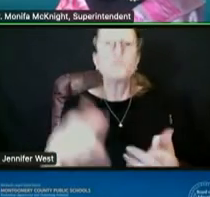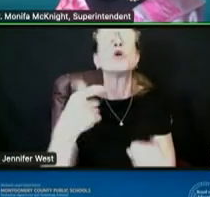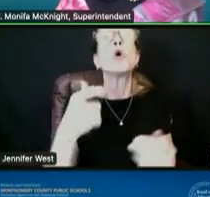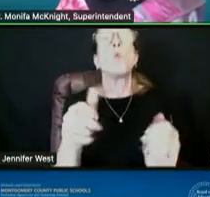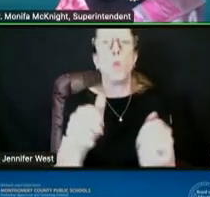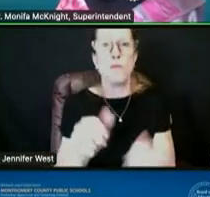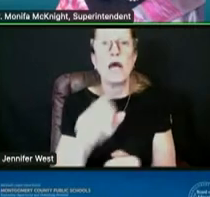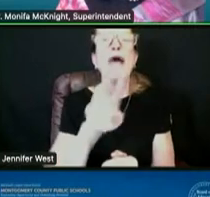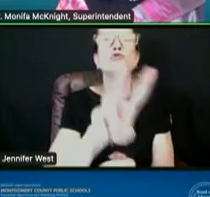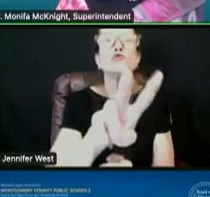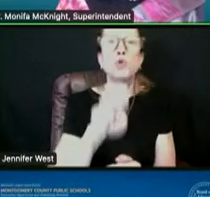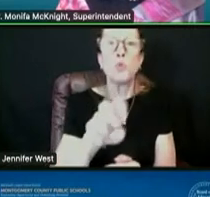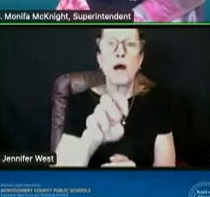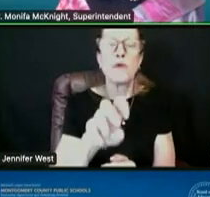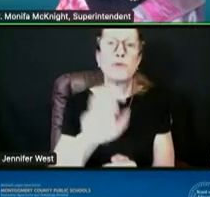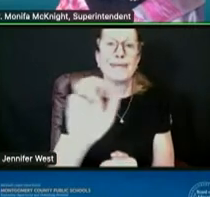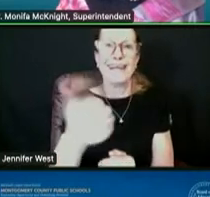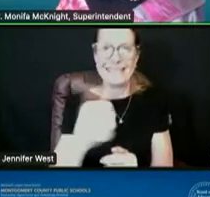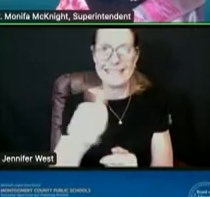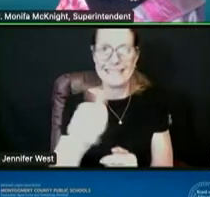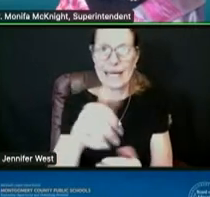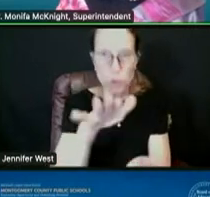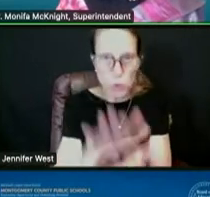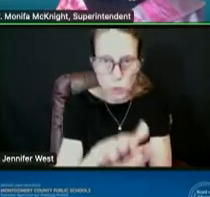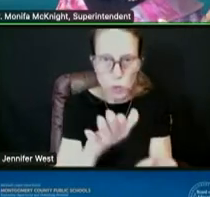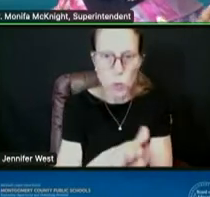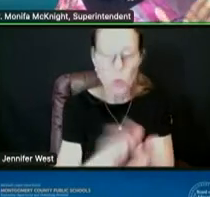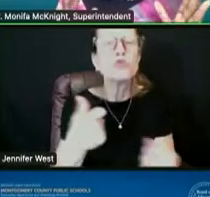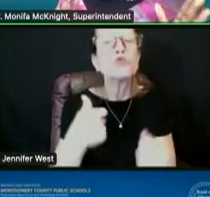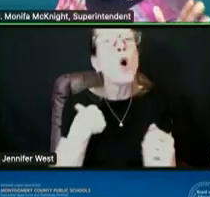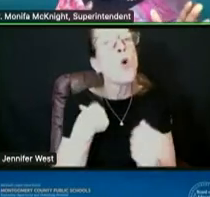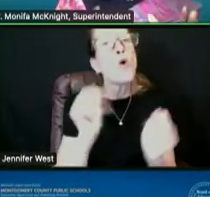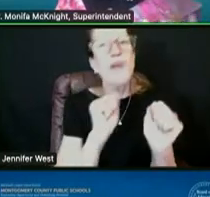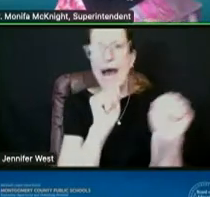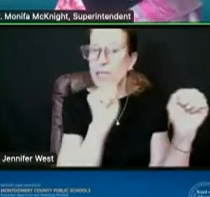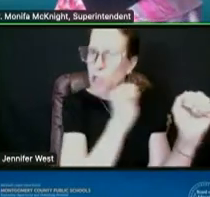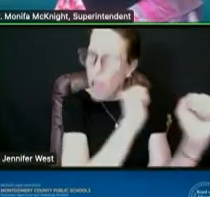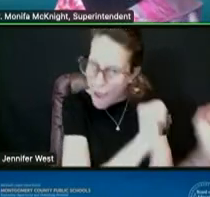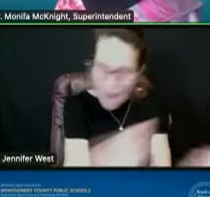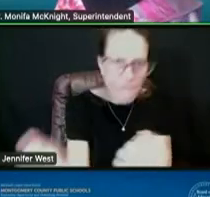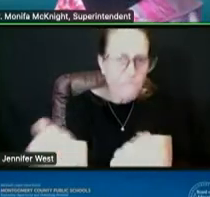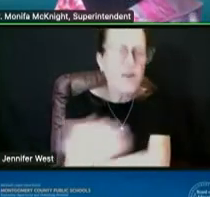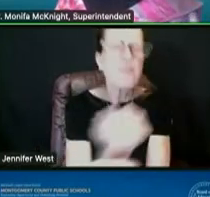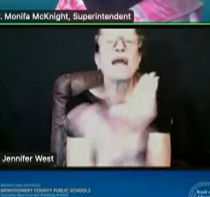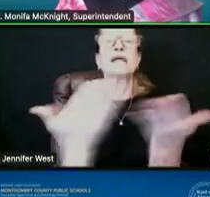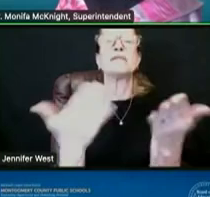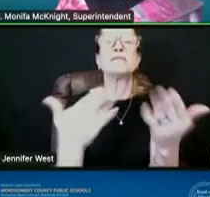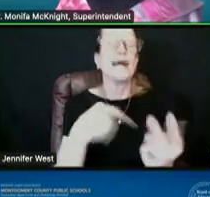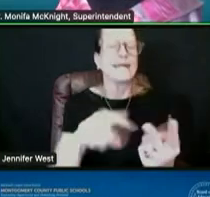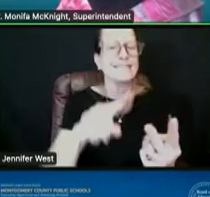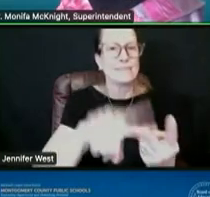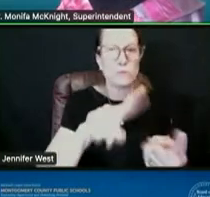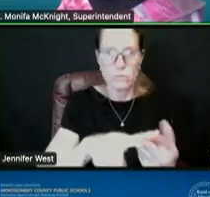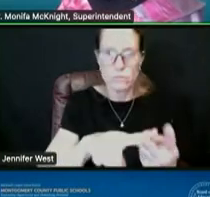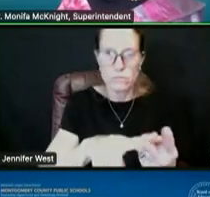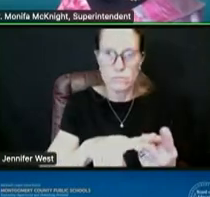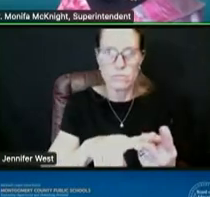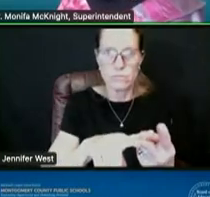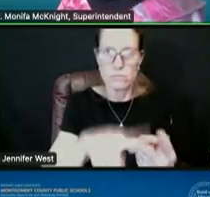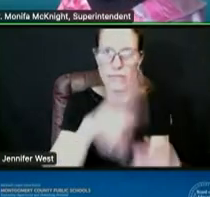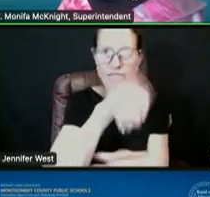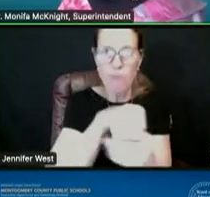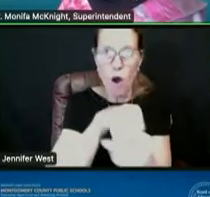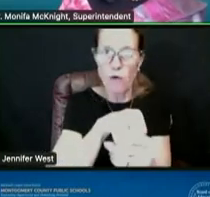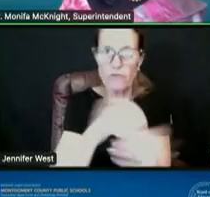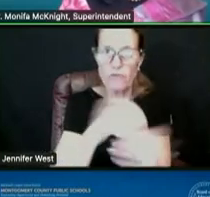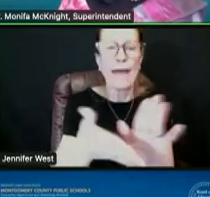that's the scope of all that's covered in the operating budget. So I just wanted to share that with you because it really does serve as a foundation